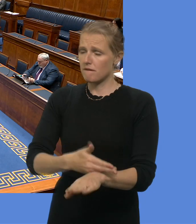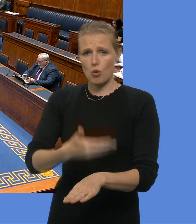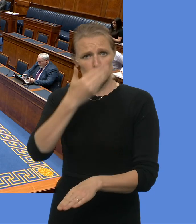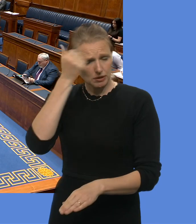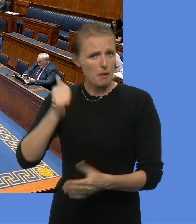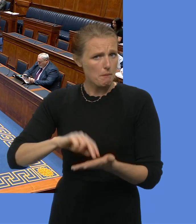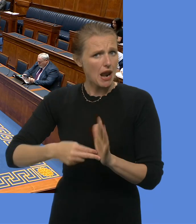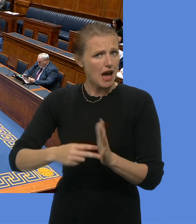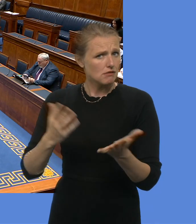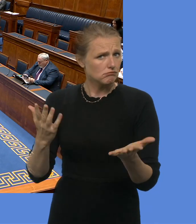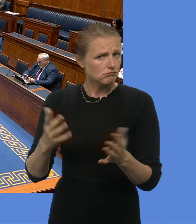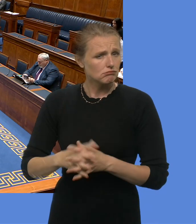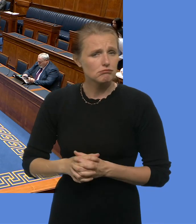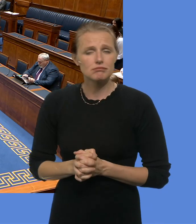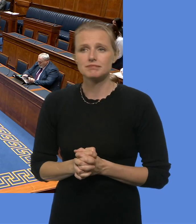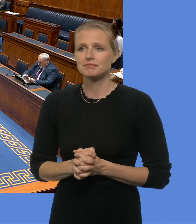Mason.